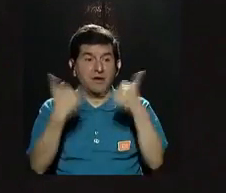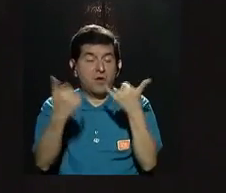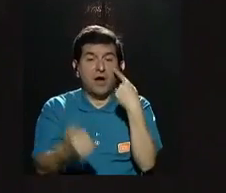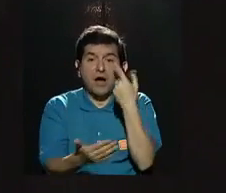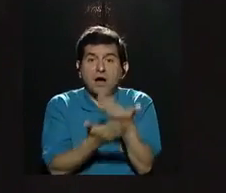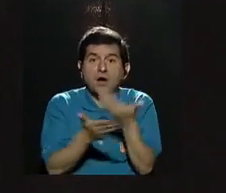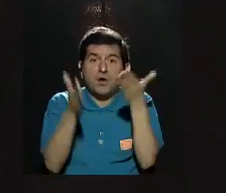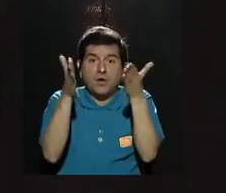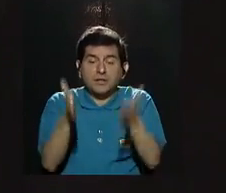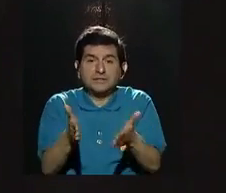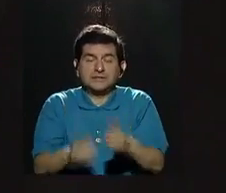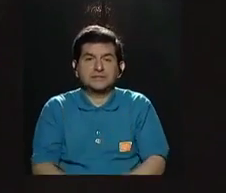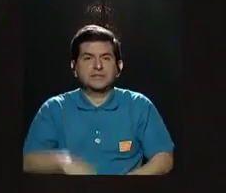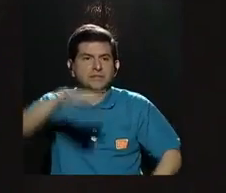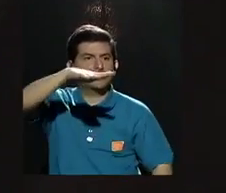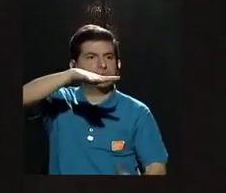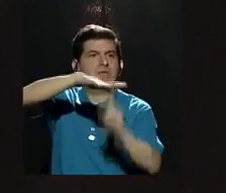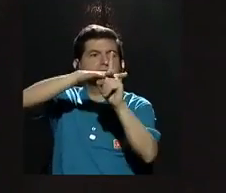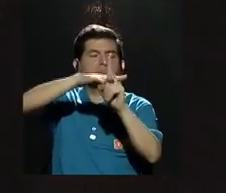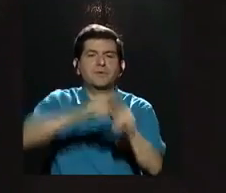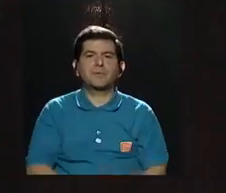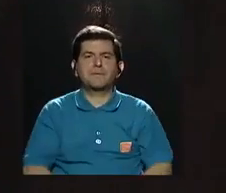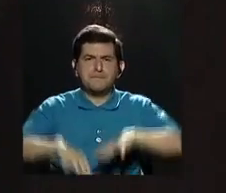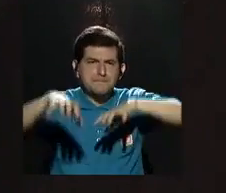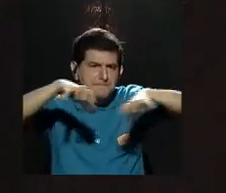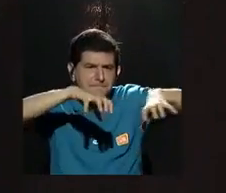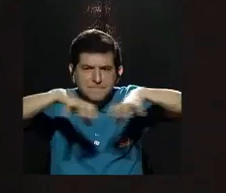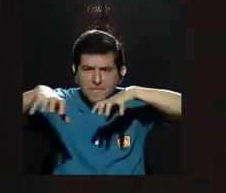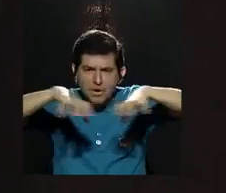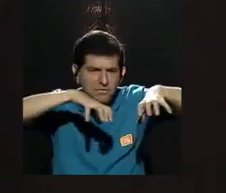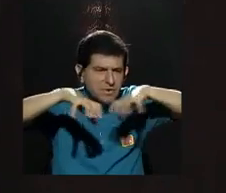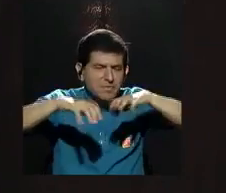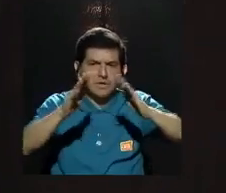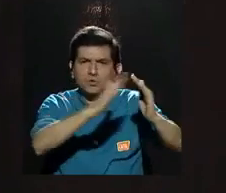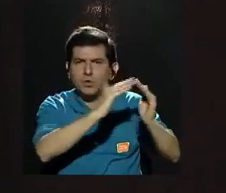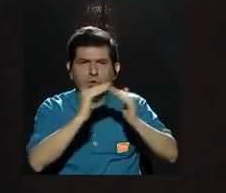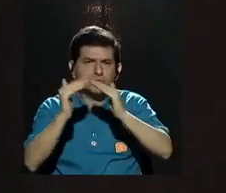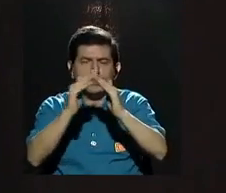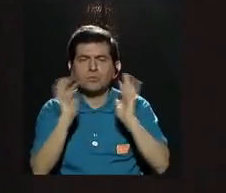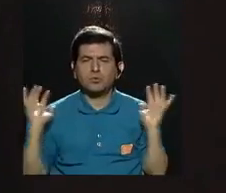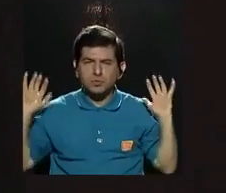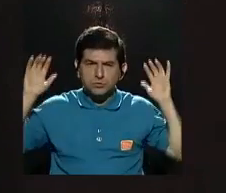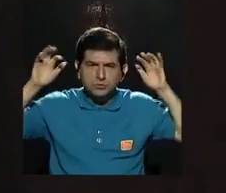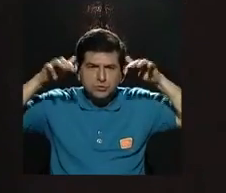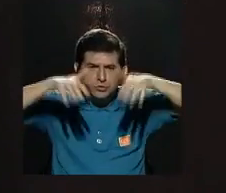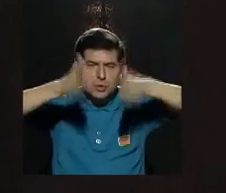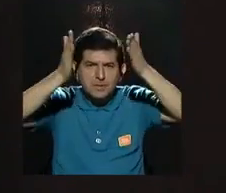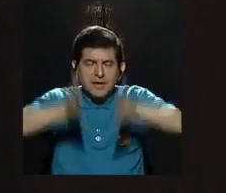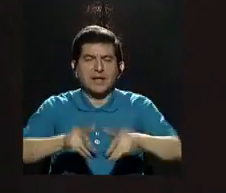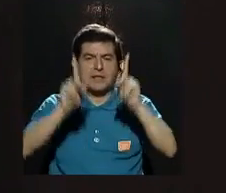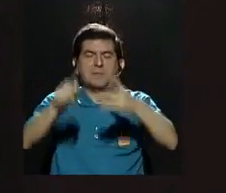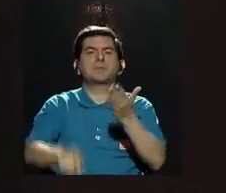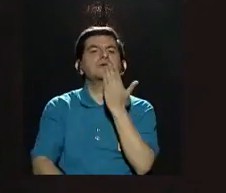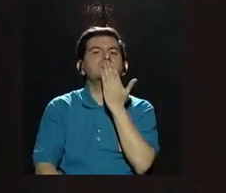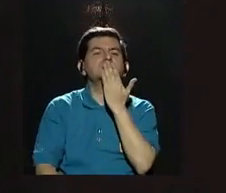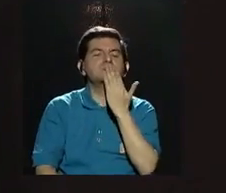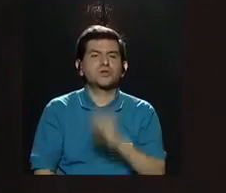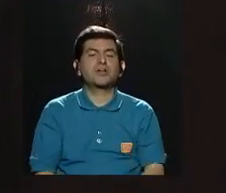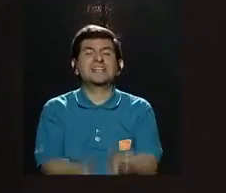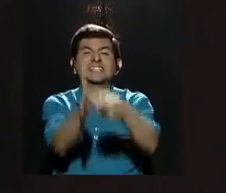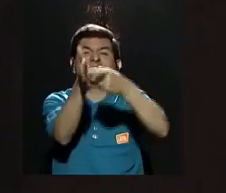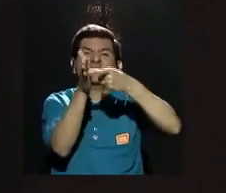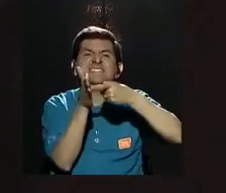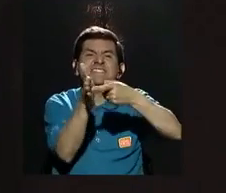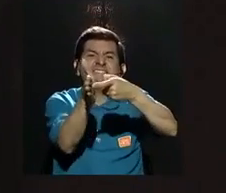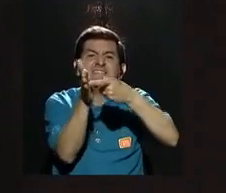rising movements in immigrant populations. Indigenous people are demanding that the land